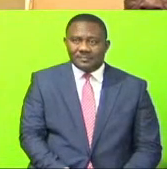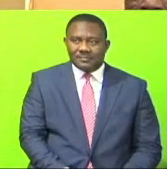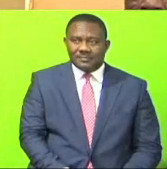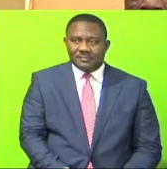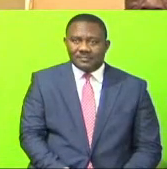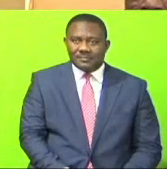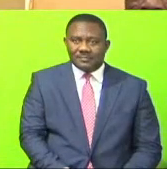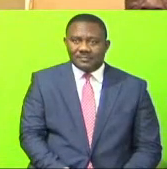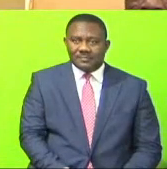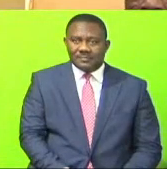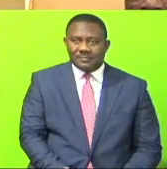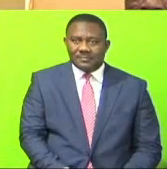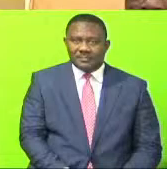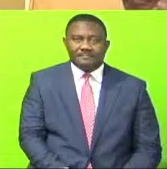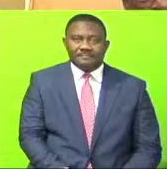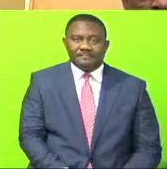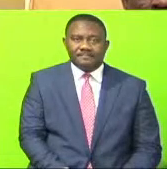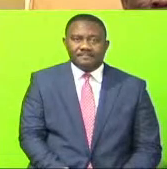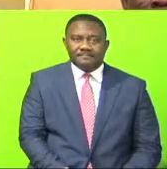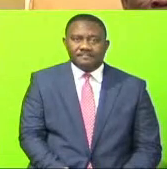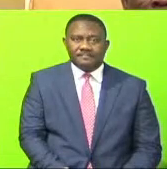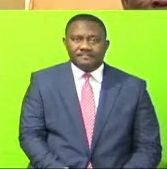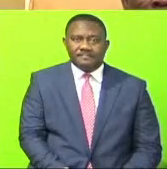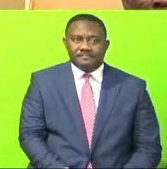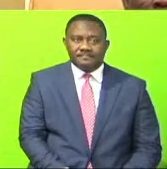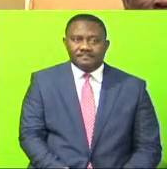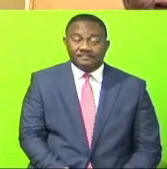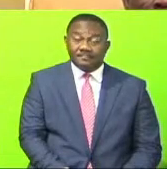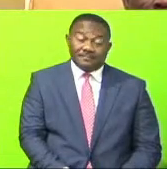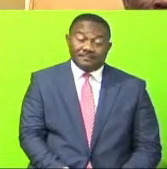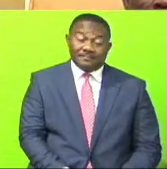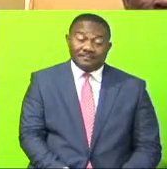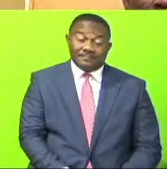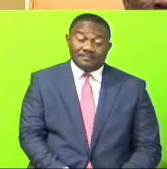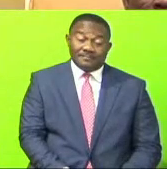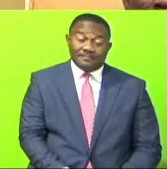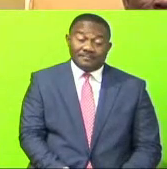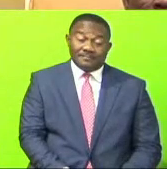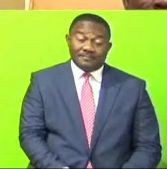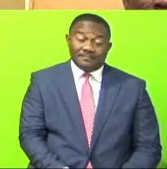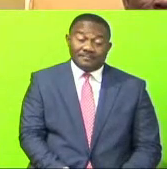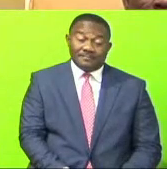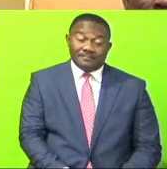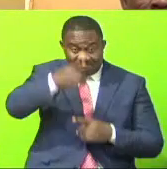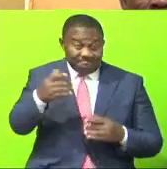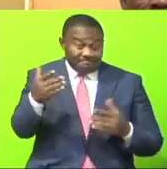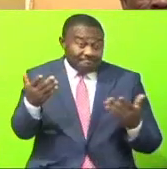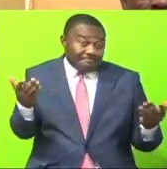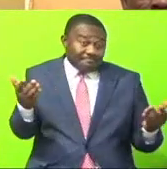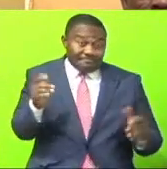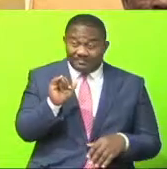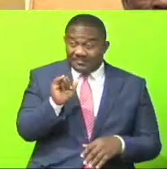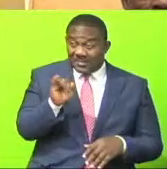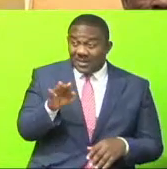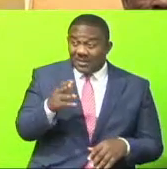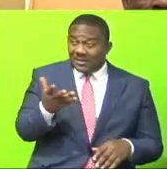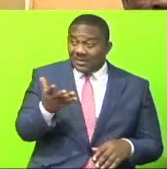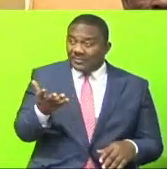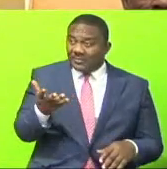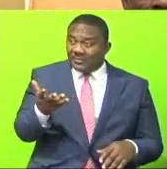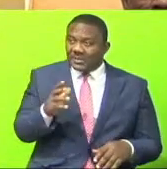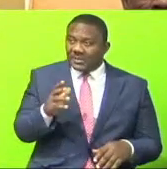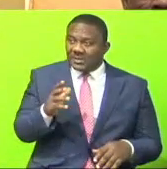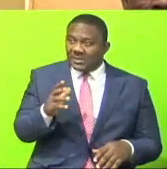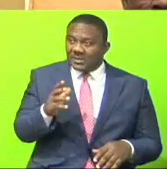are comments we're all making. It is for you to take a decision whether or not you need even to think about it any